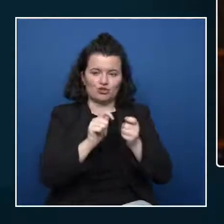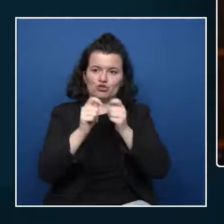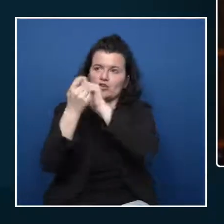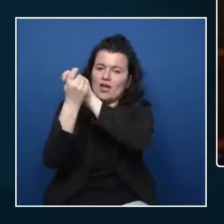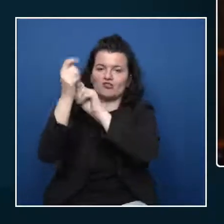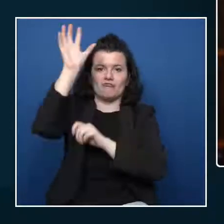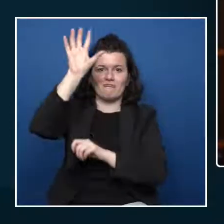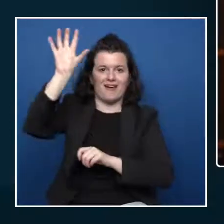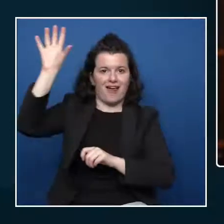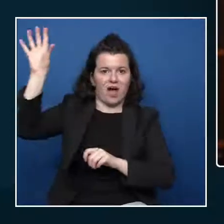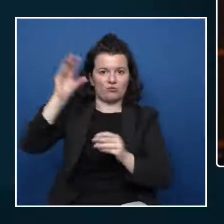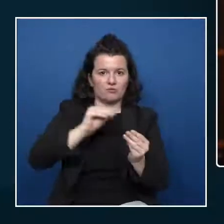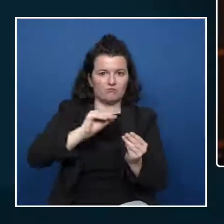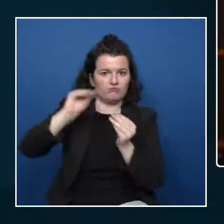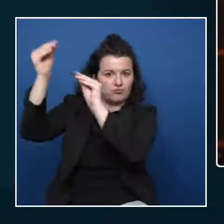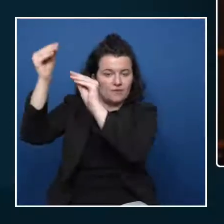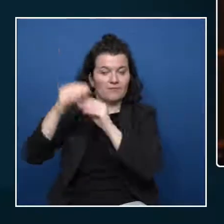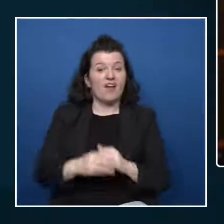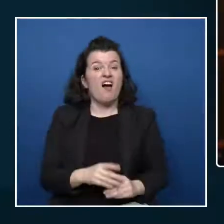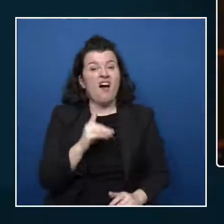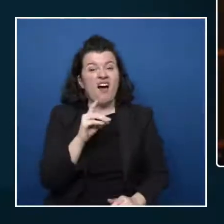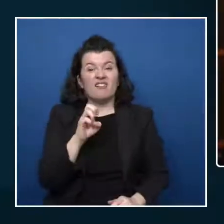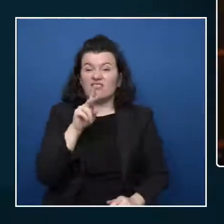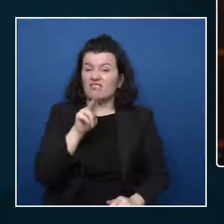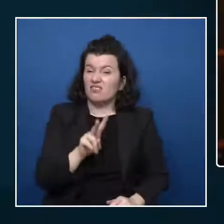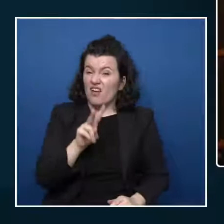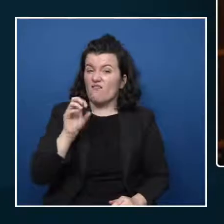the new DevOps opportunities that are out there.